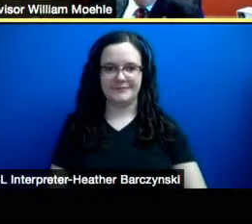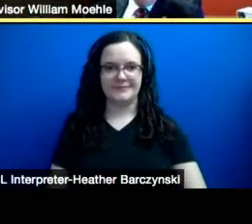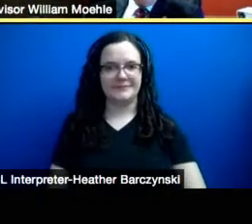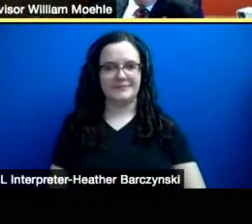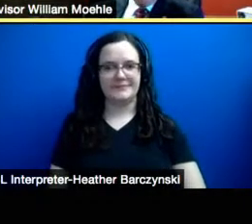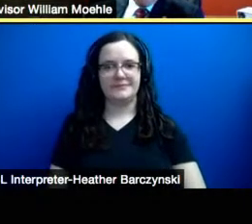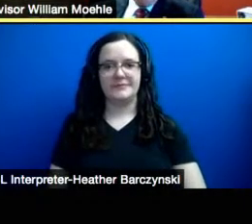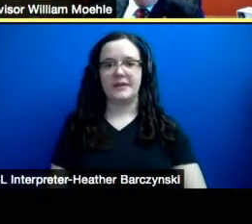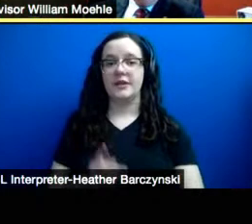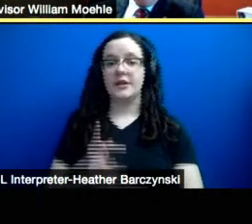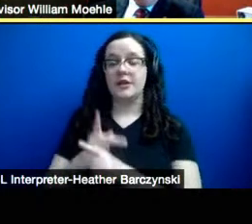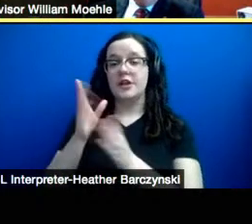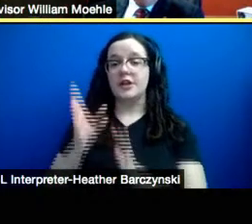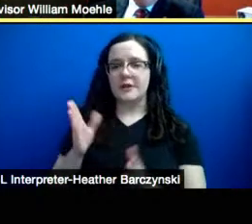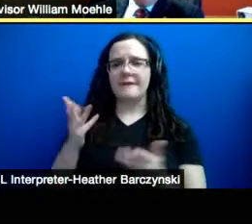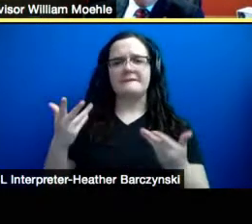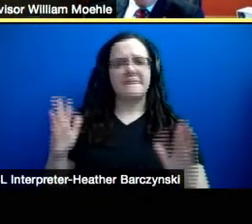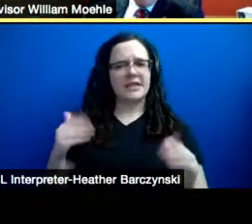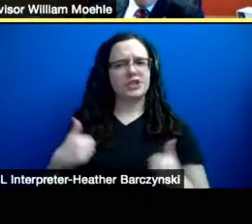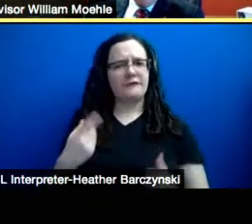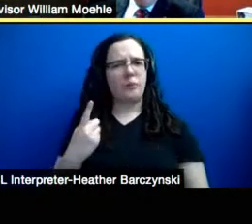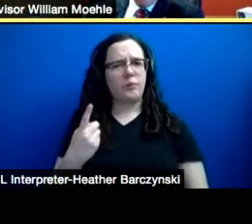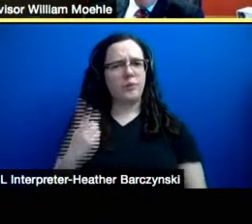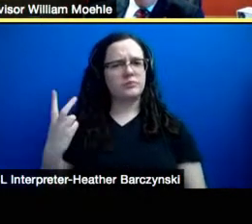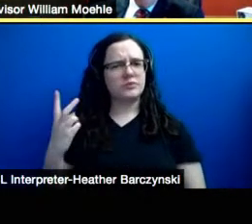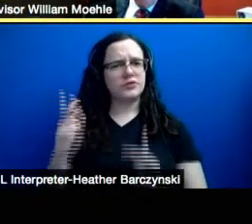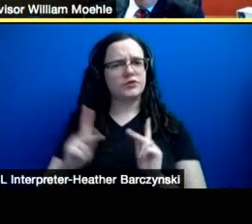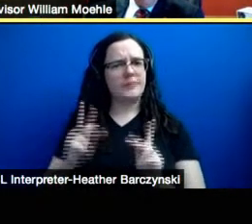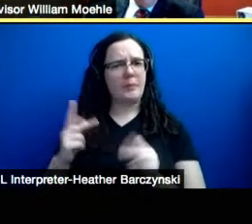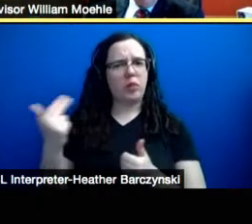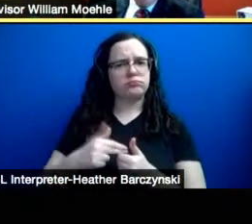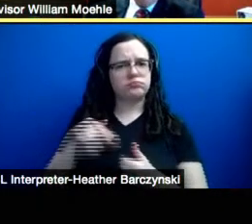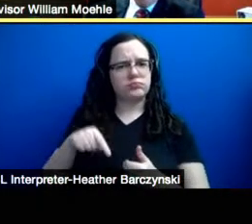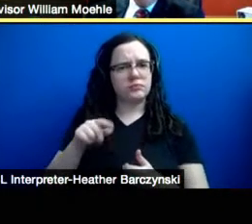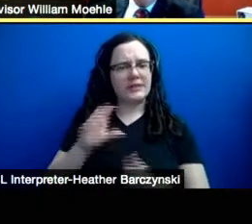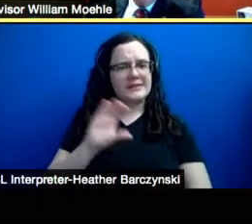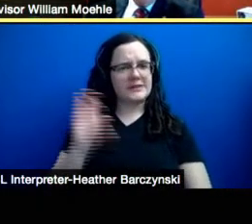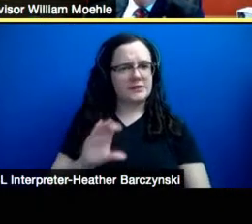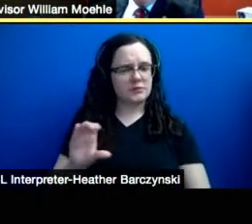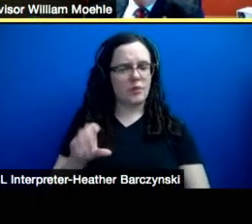We've had 1 or 2 people come into the room while we have